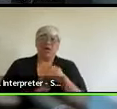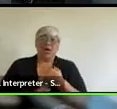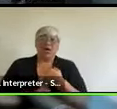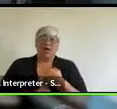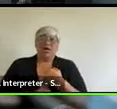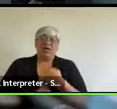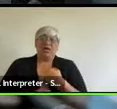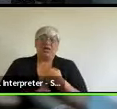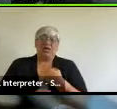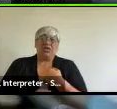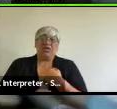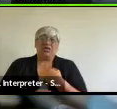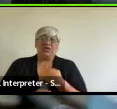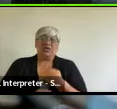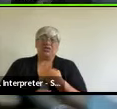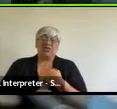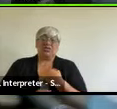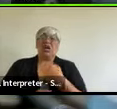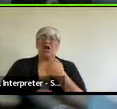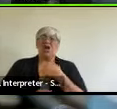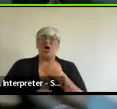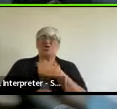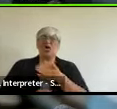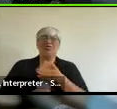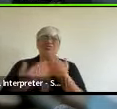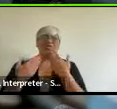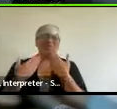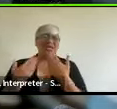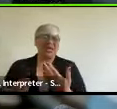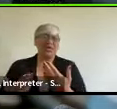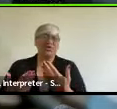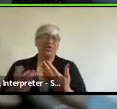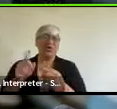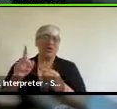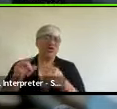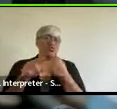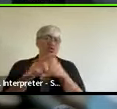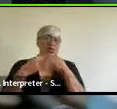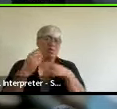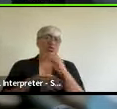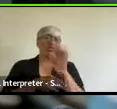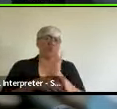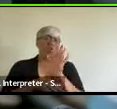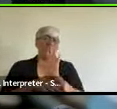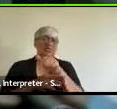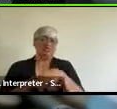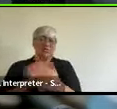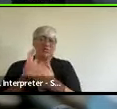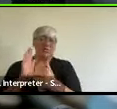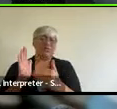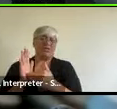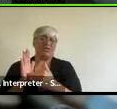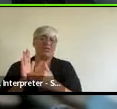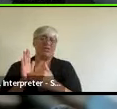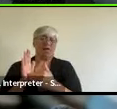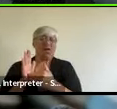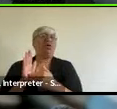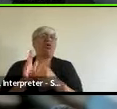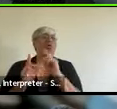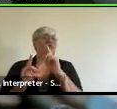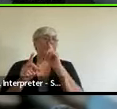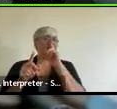I want to thank you for the comment about the movies in New Zealand, and about the fact that